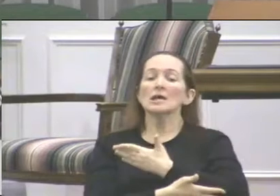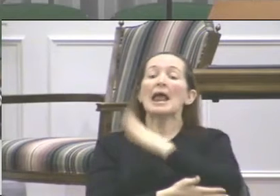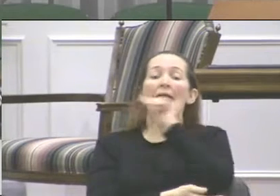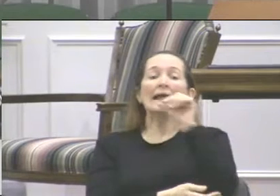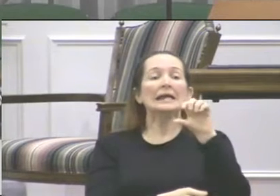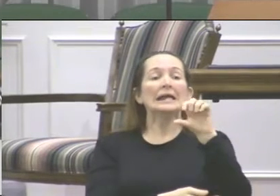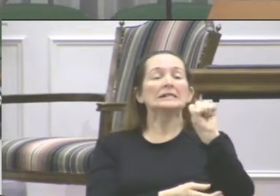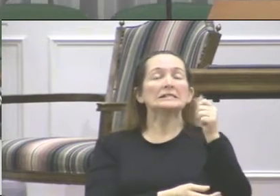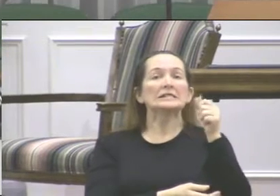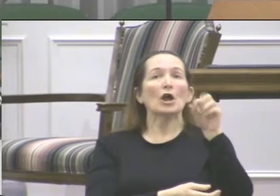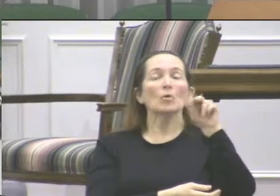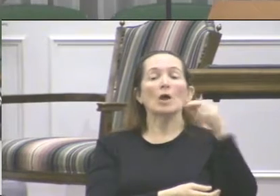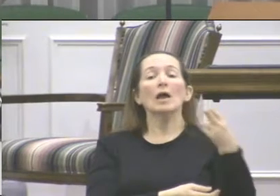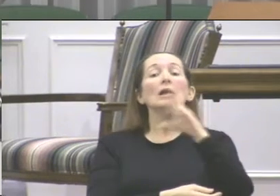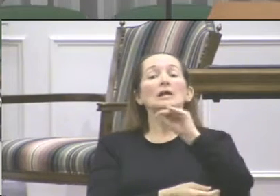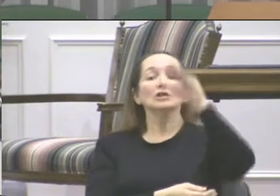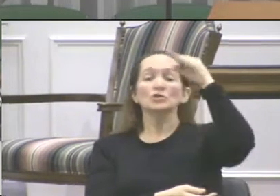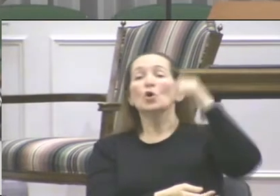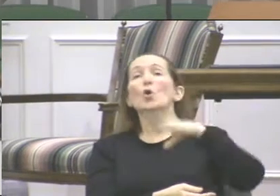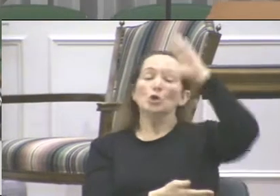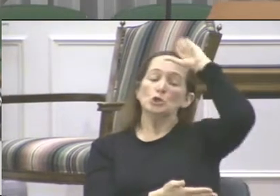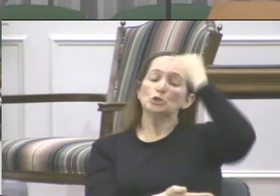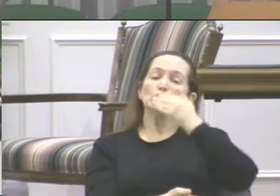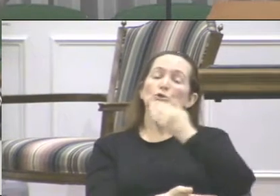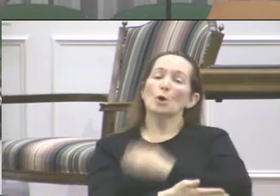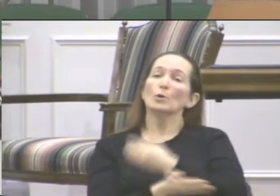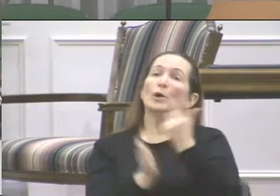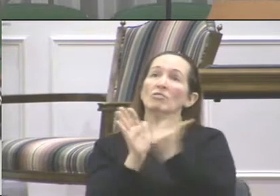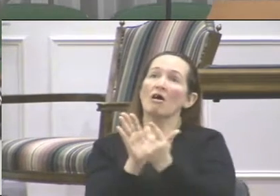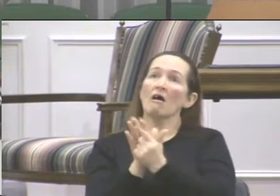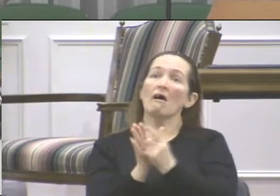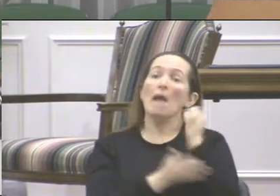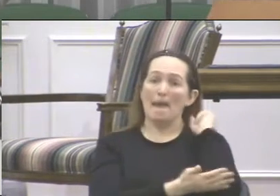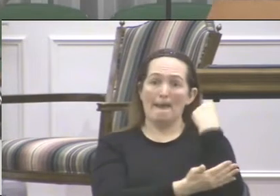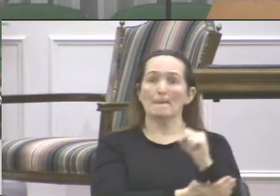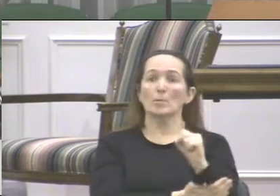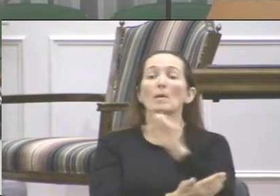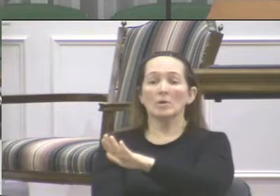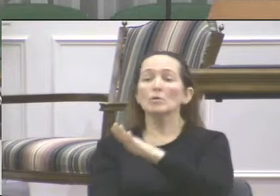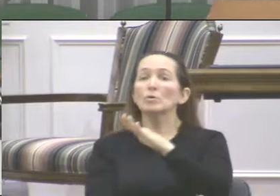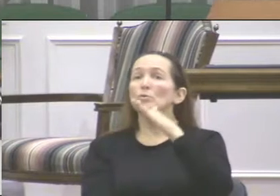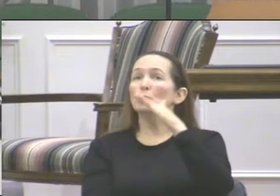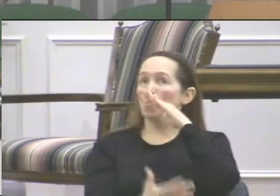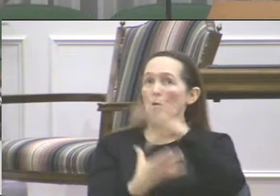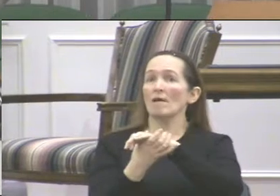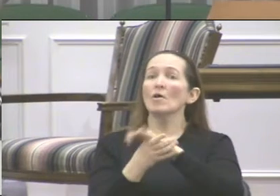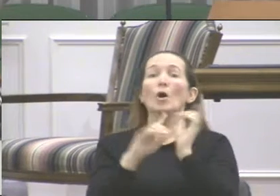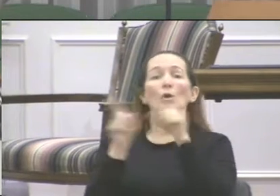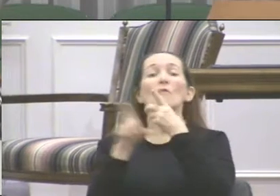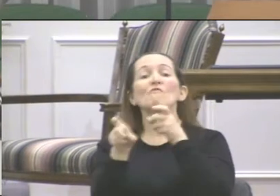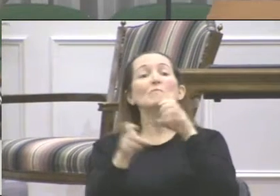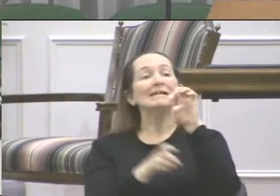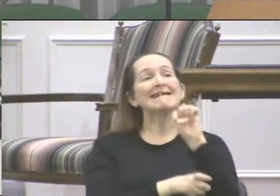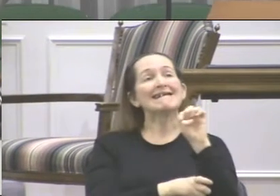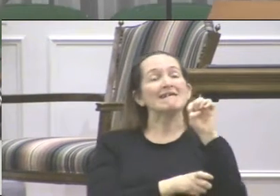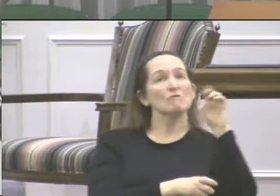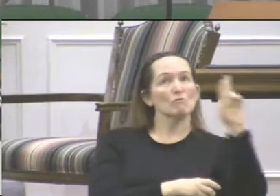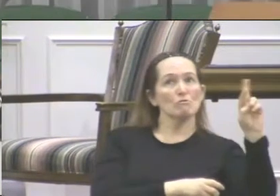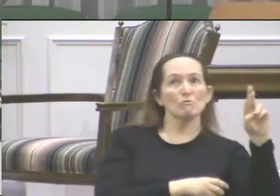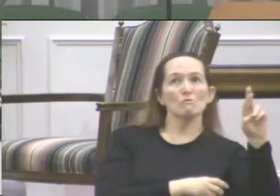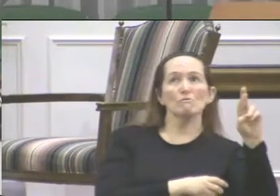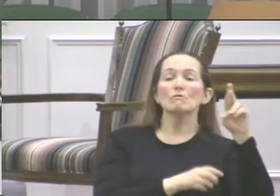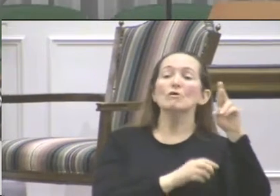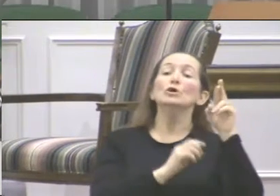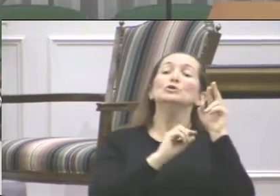his daughter-in-law, his son Abram's wife. And they went out together from Ur of the Chaldeans